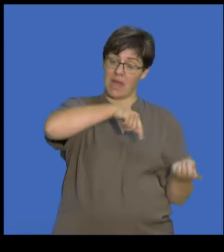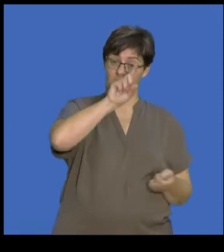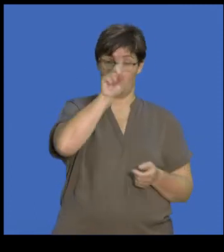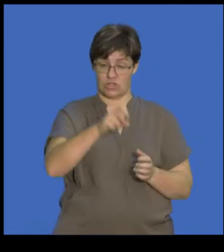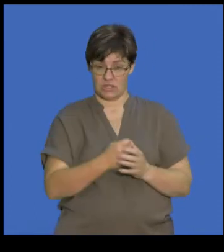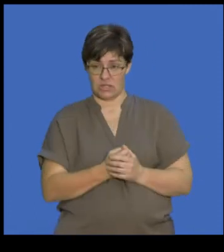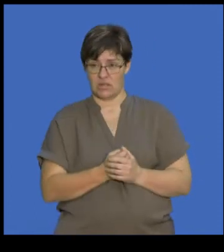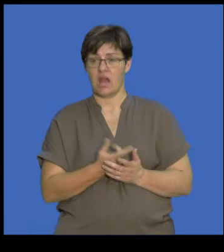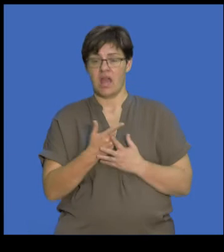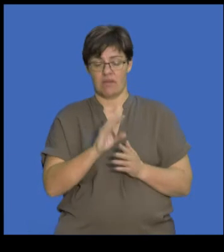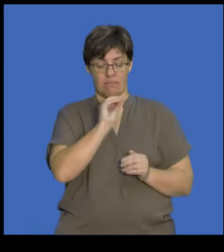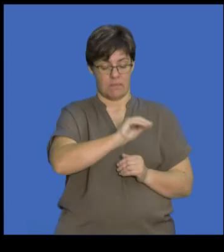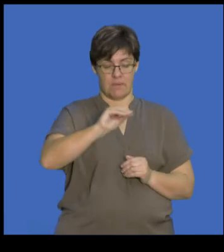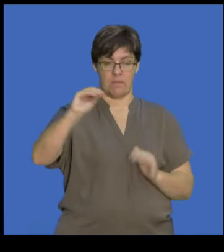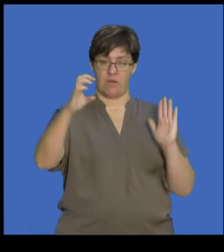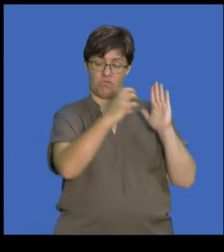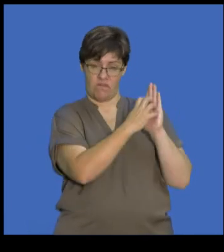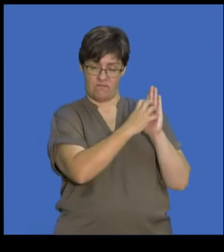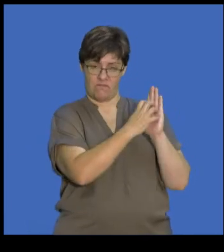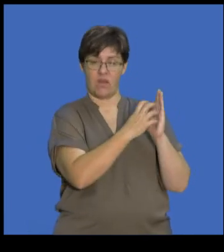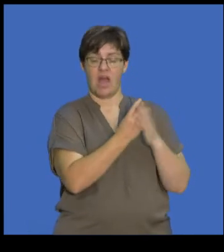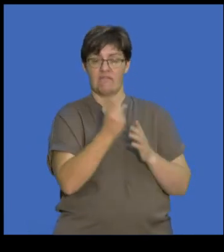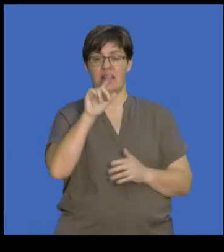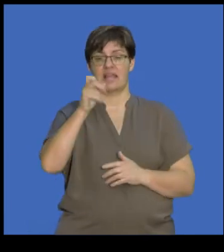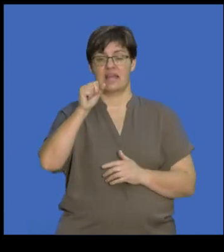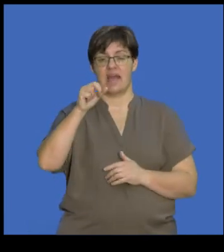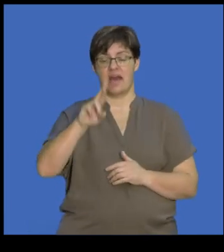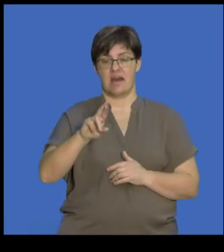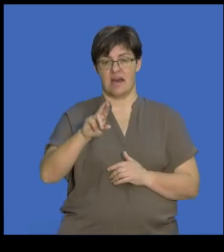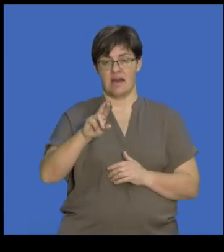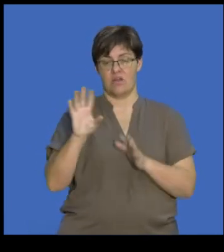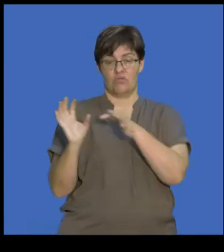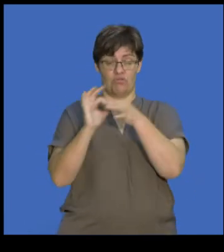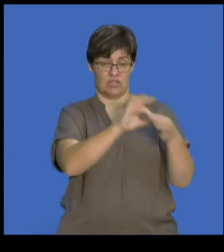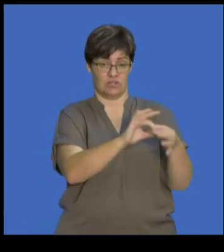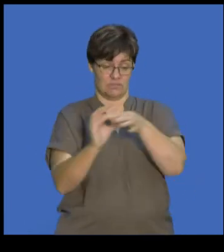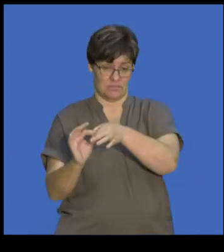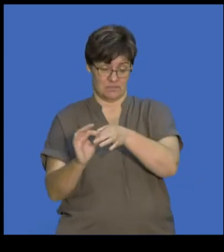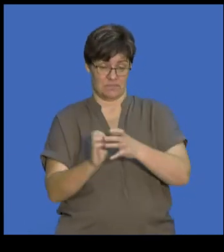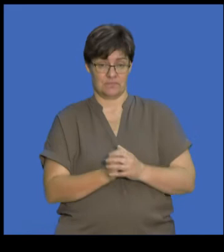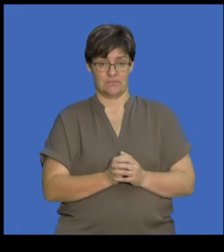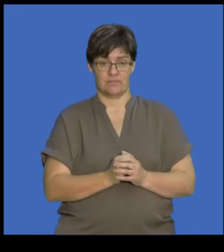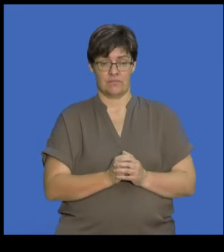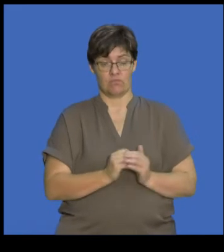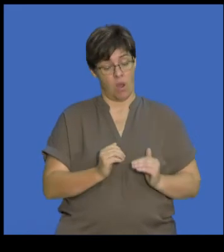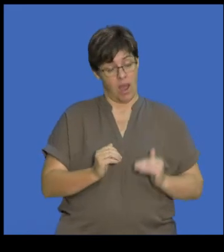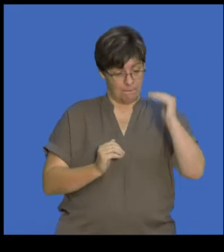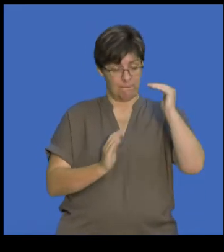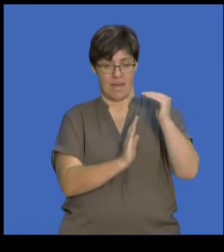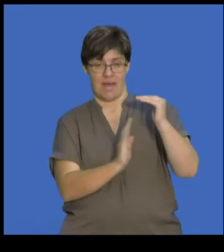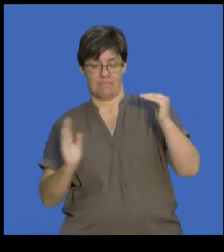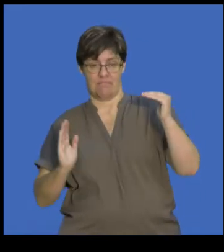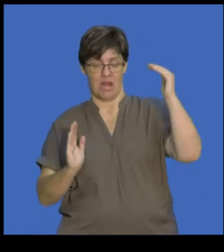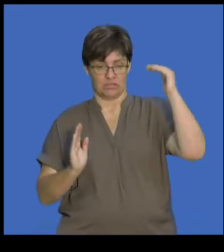plot a graph, okay, we got a linear relationship. There is a linear relationship, okay? So there is a linear